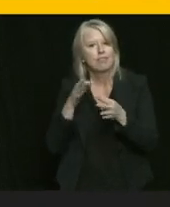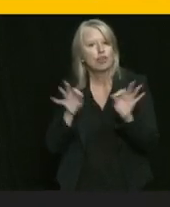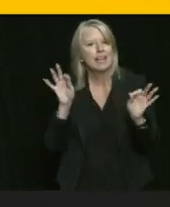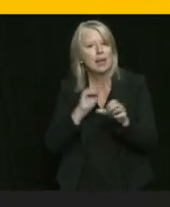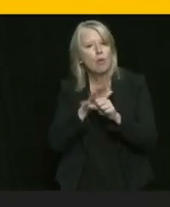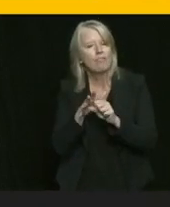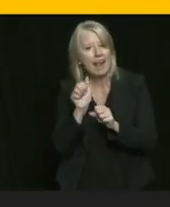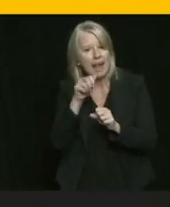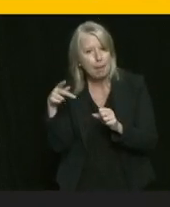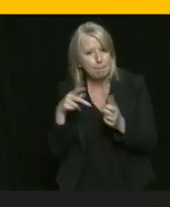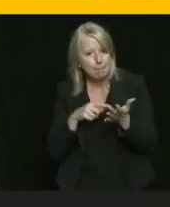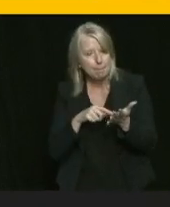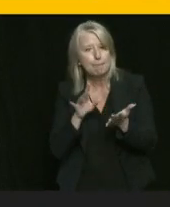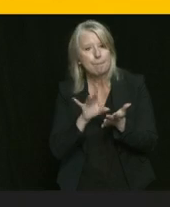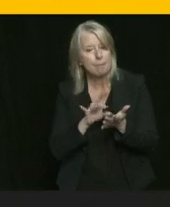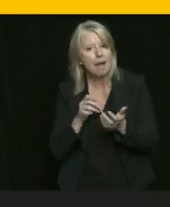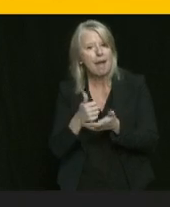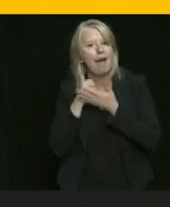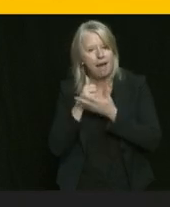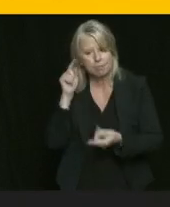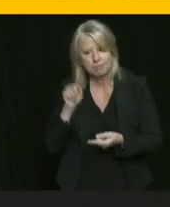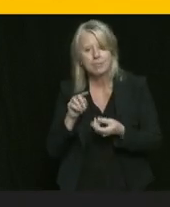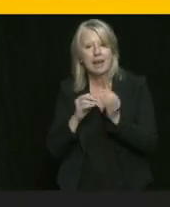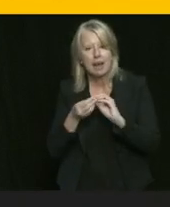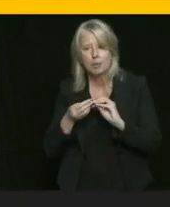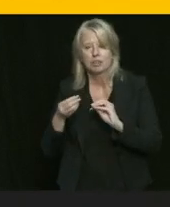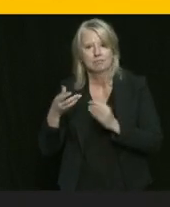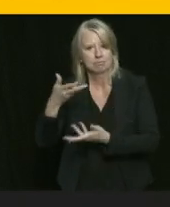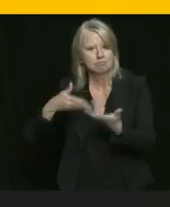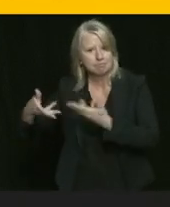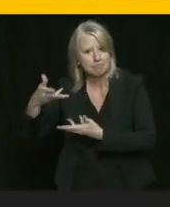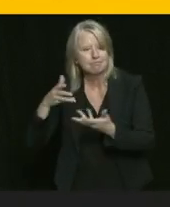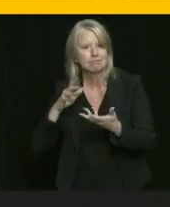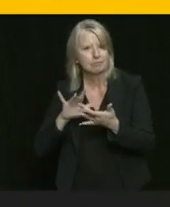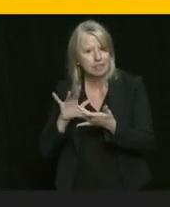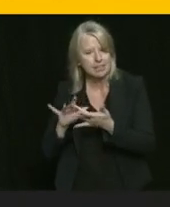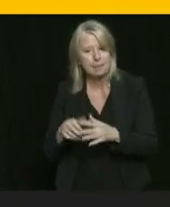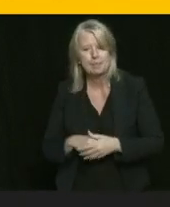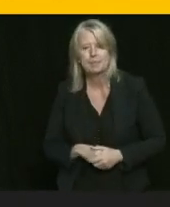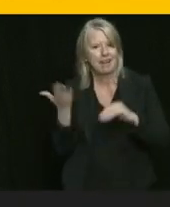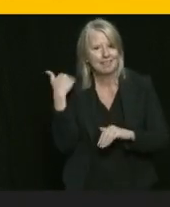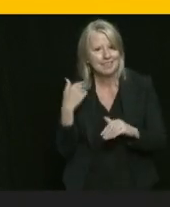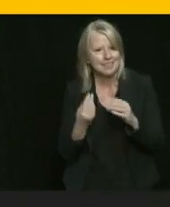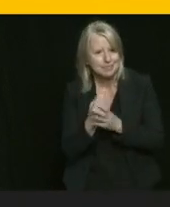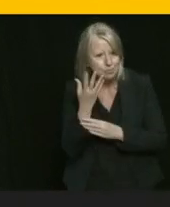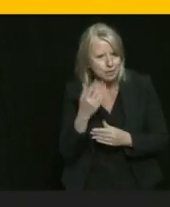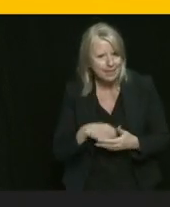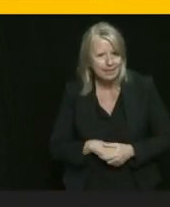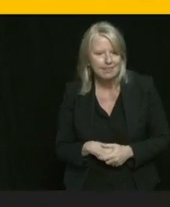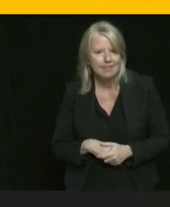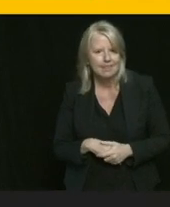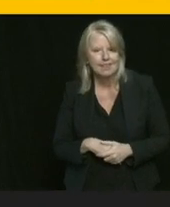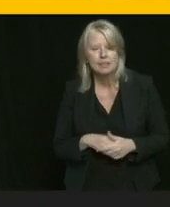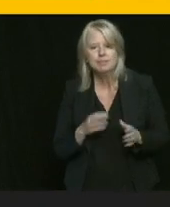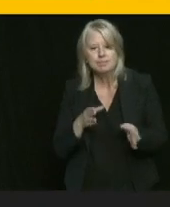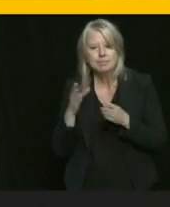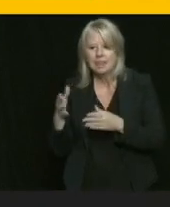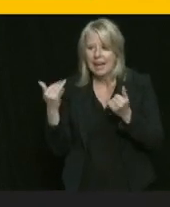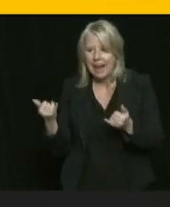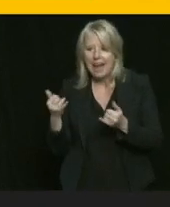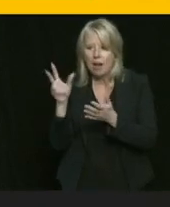that helps reduce the numbers and the contacts. We are able to do things now, able to